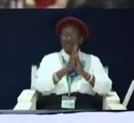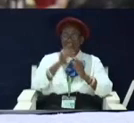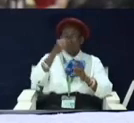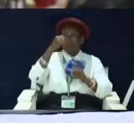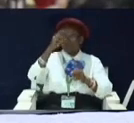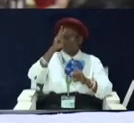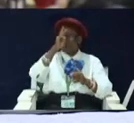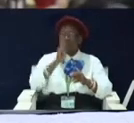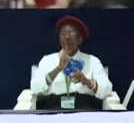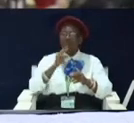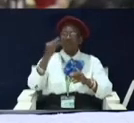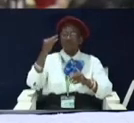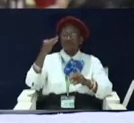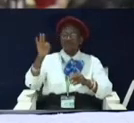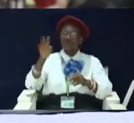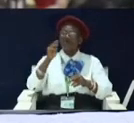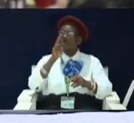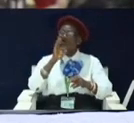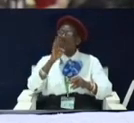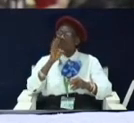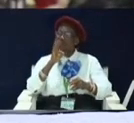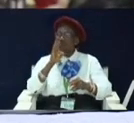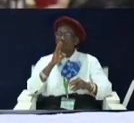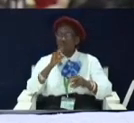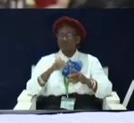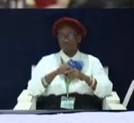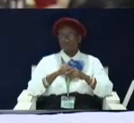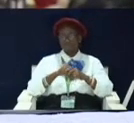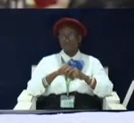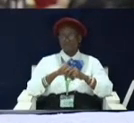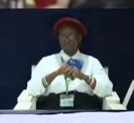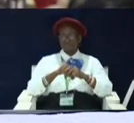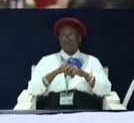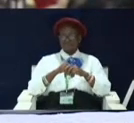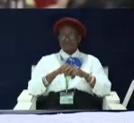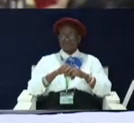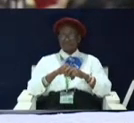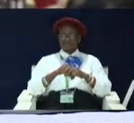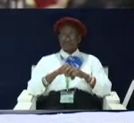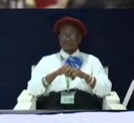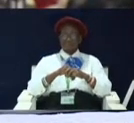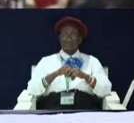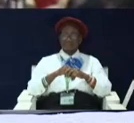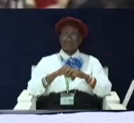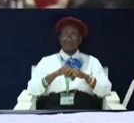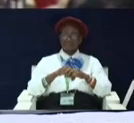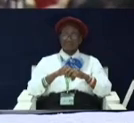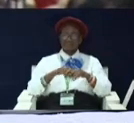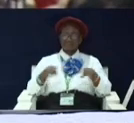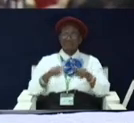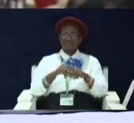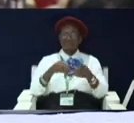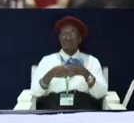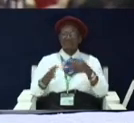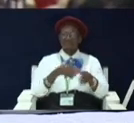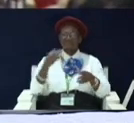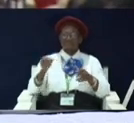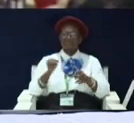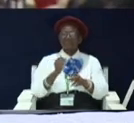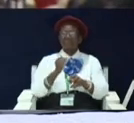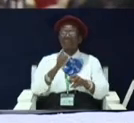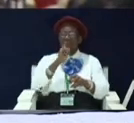food. Elisha ko ni lati bere oje lowo opo. As a matter of fact,